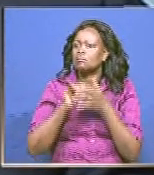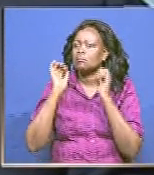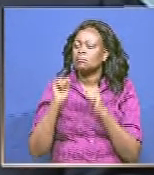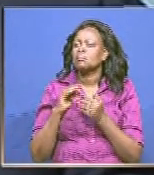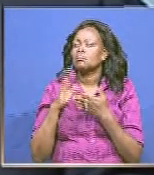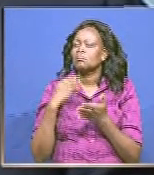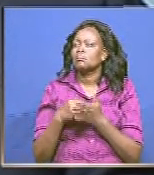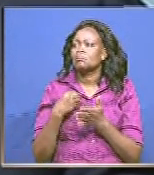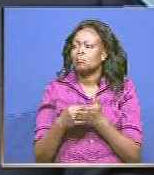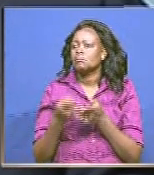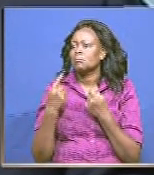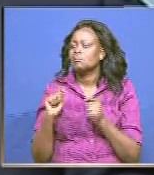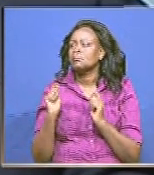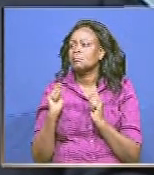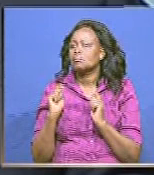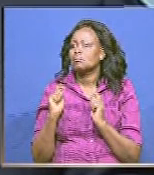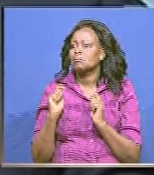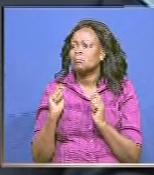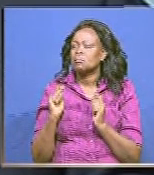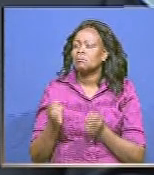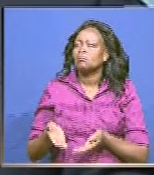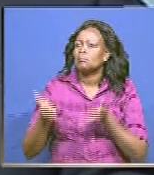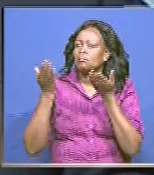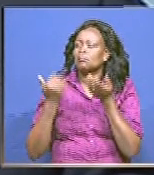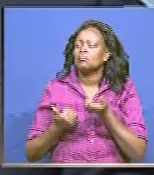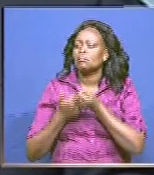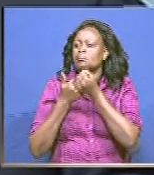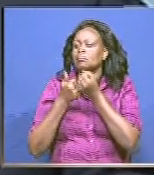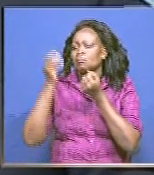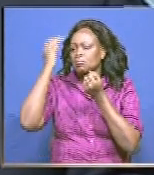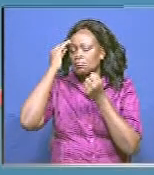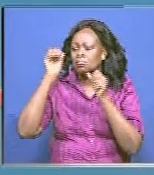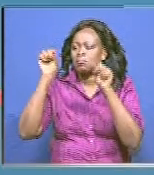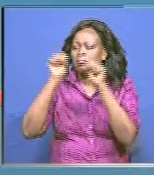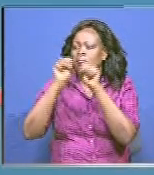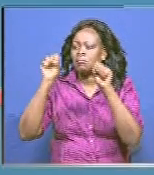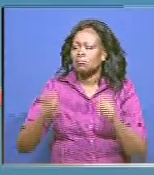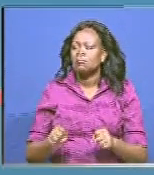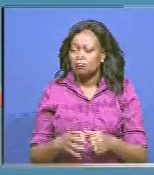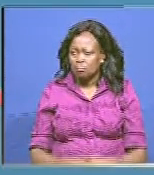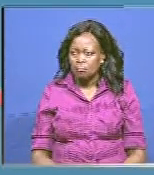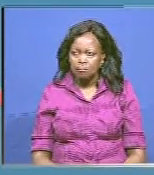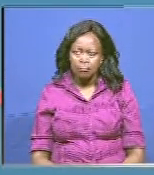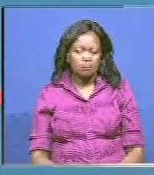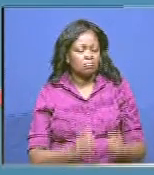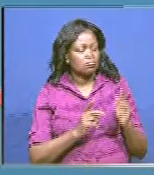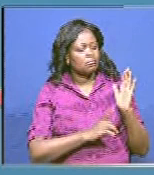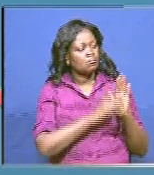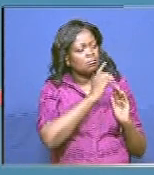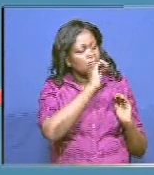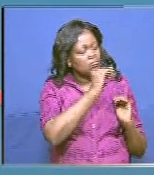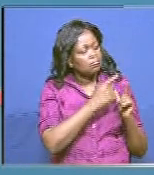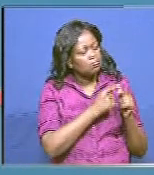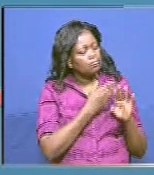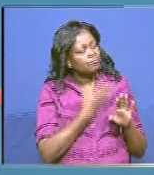more money to try and upscale support to the education sector. Mm-hmm. I still want us to look at, you know, the development within the county. And just